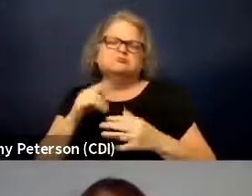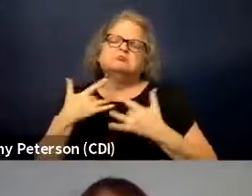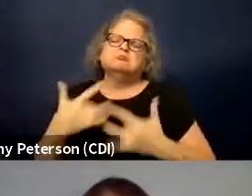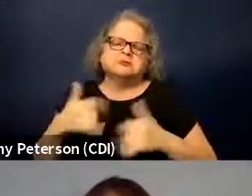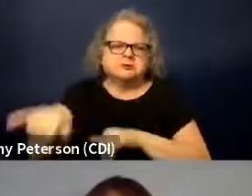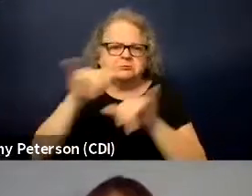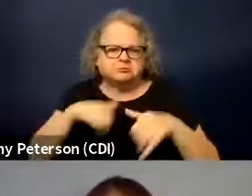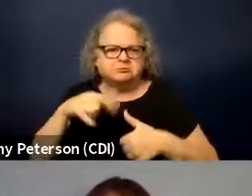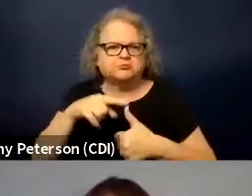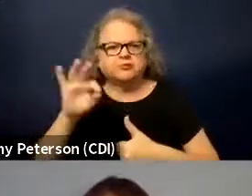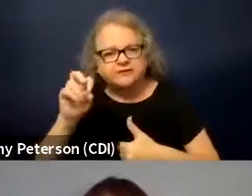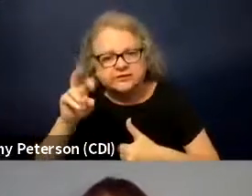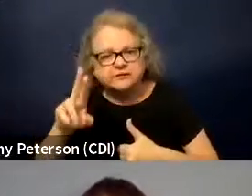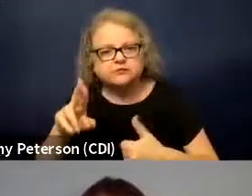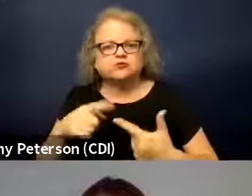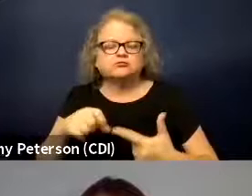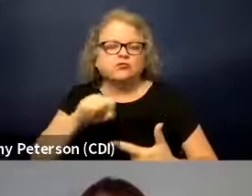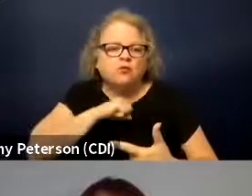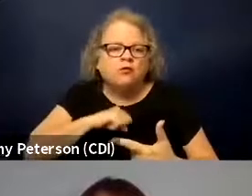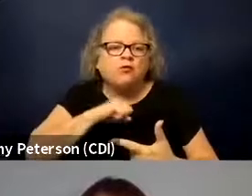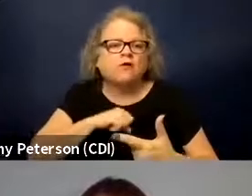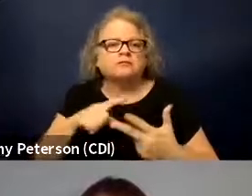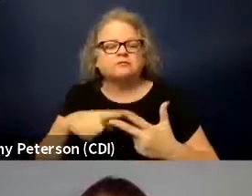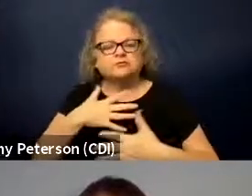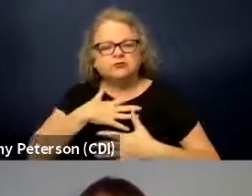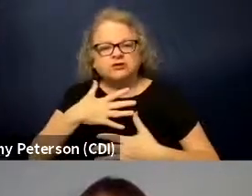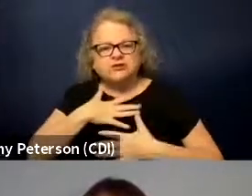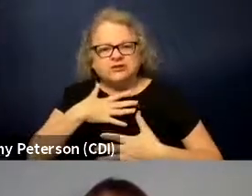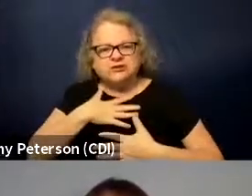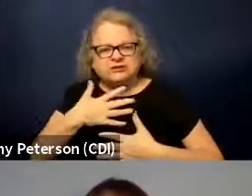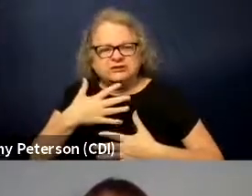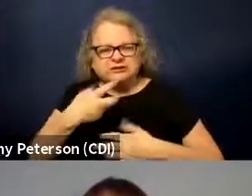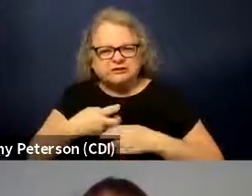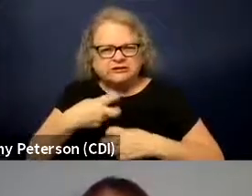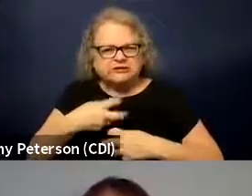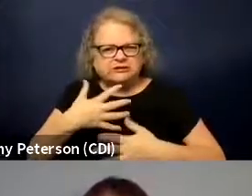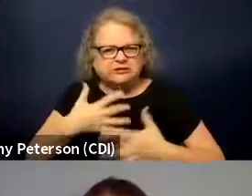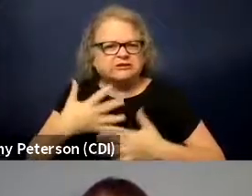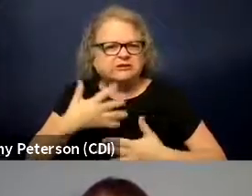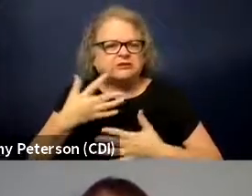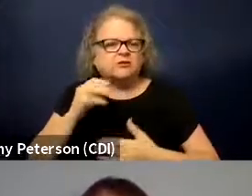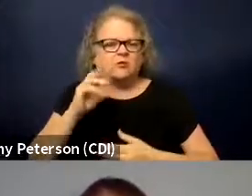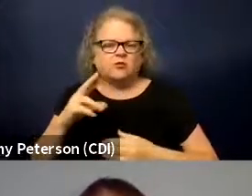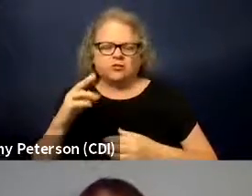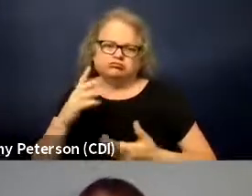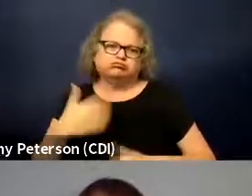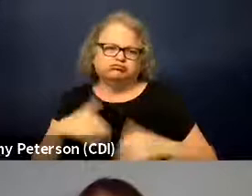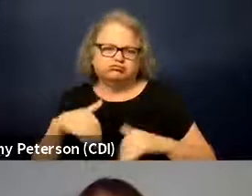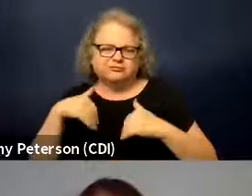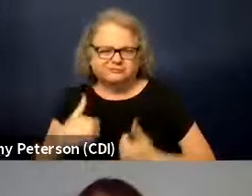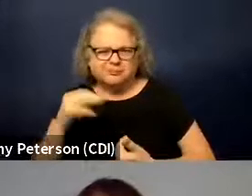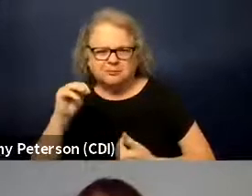cough, may feel a little short of breath, and they may feel achy all over. For most people, these